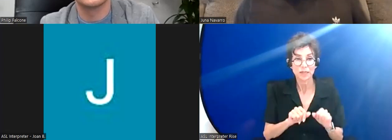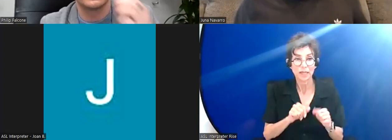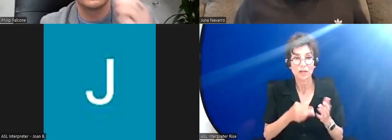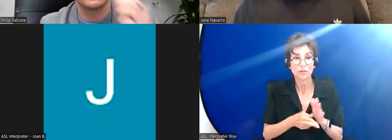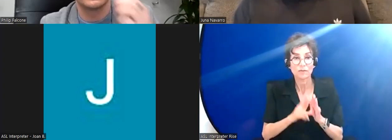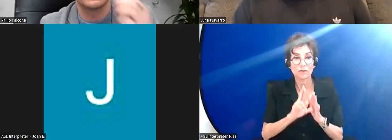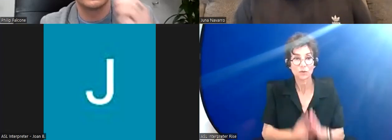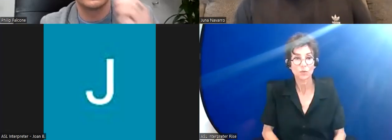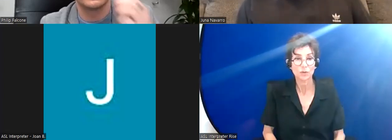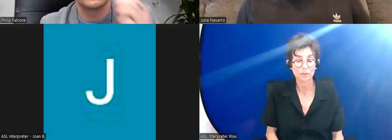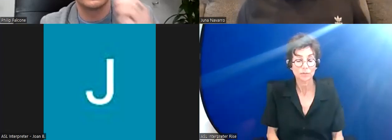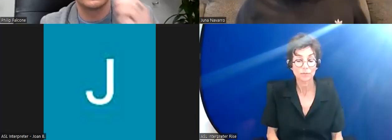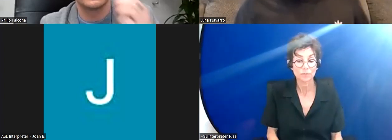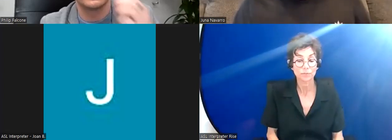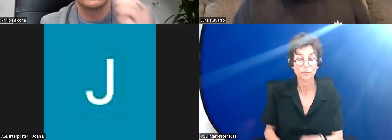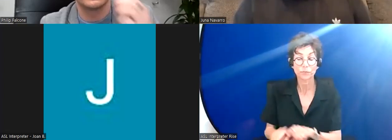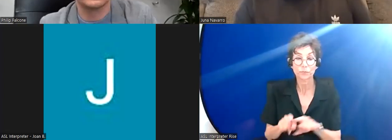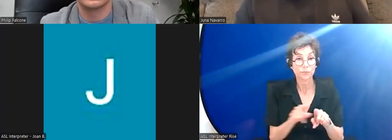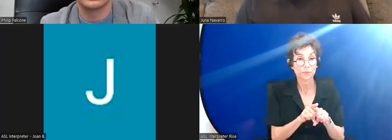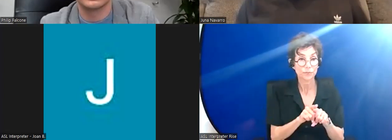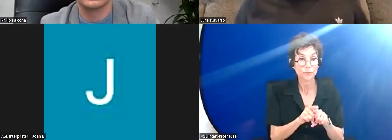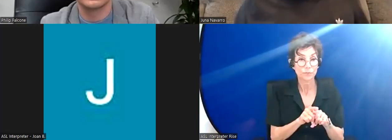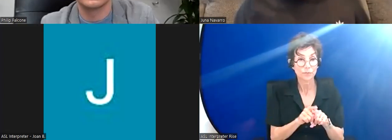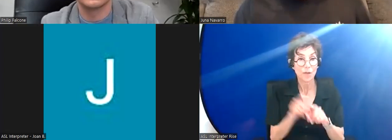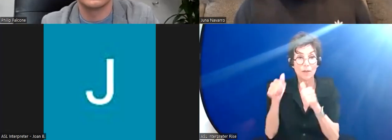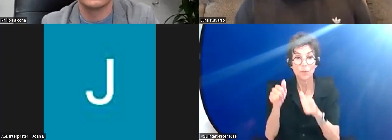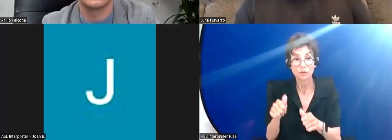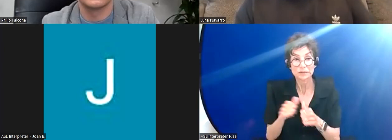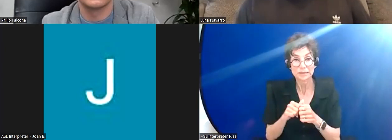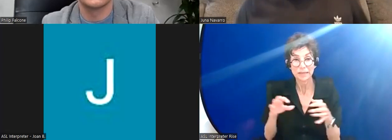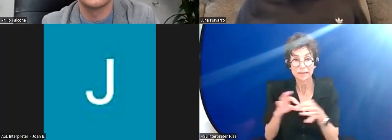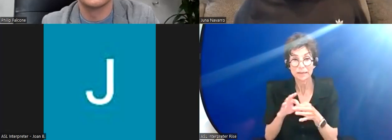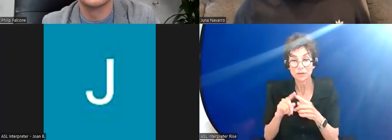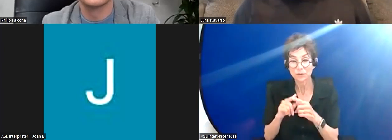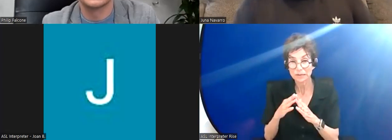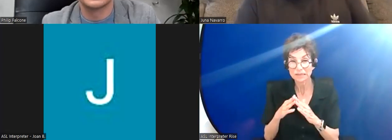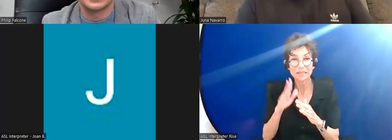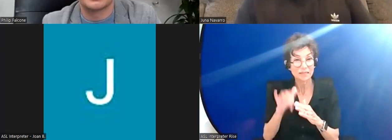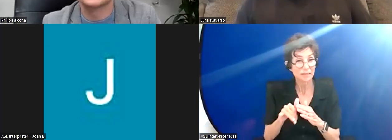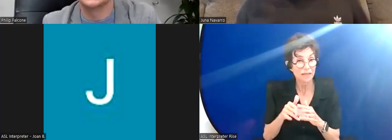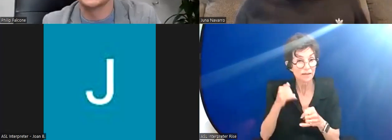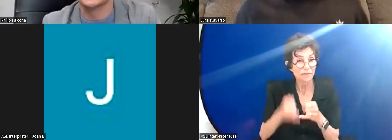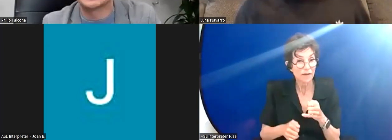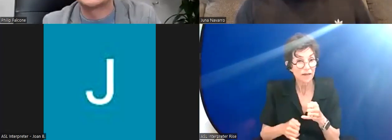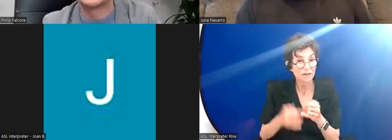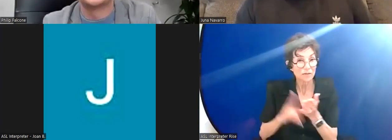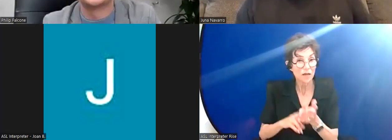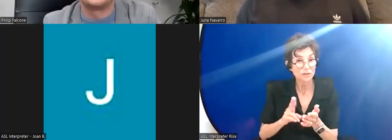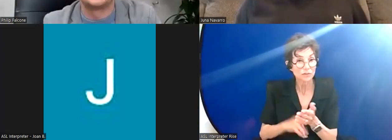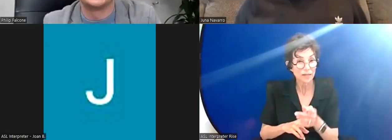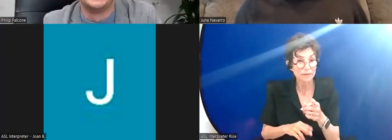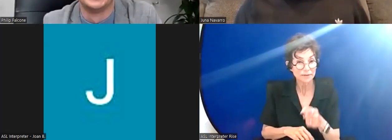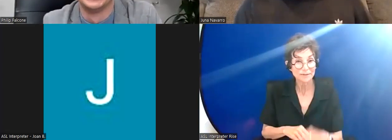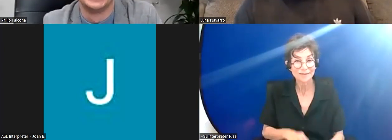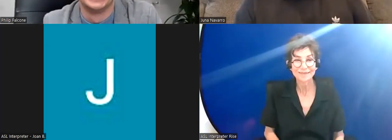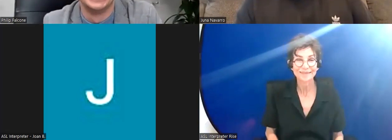I also posted a link to the city. Is that the final contract or is that just an agreement? I went to go click on it and I didn't. Let me do that right